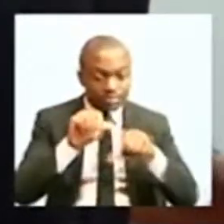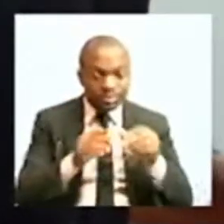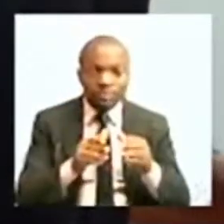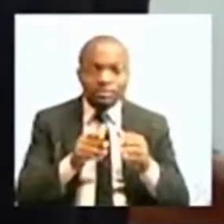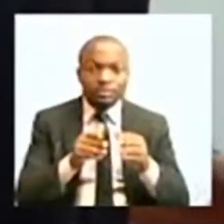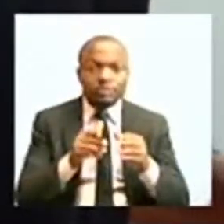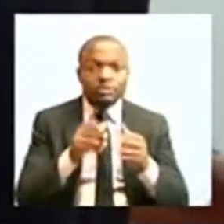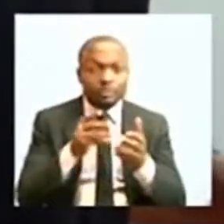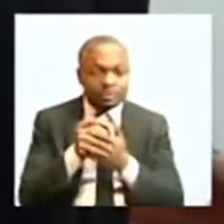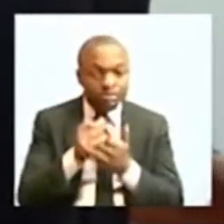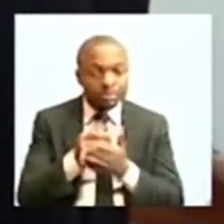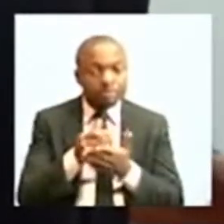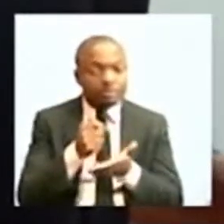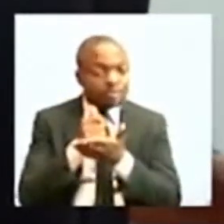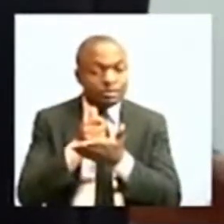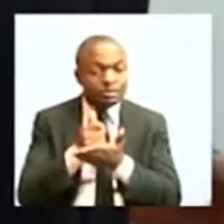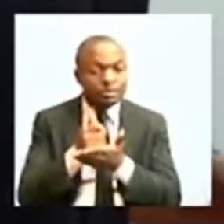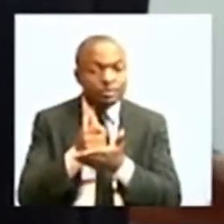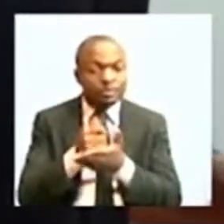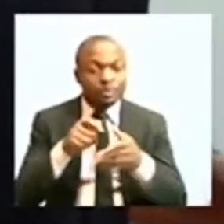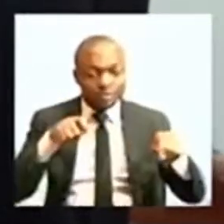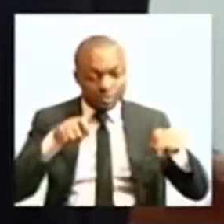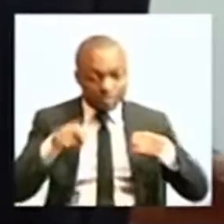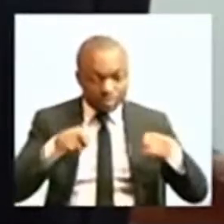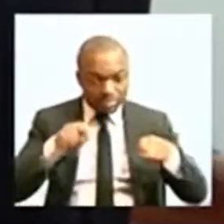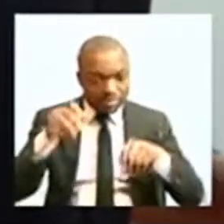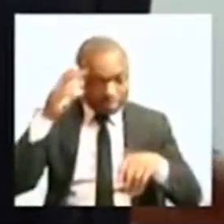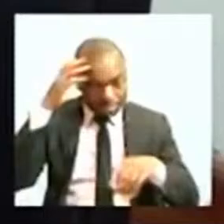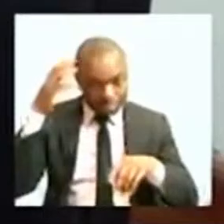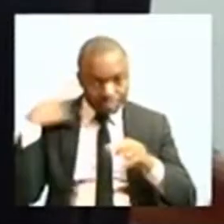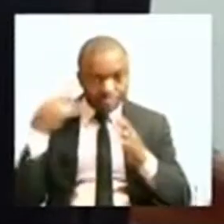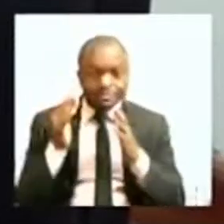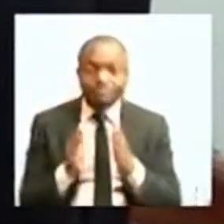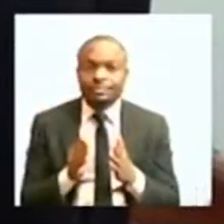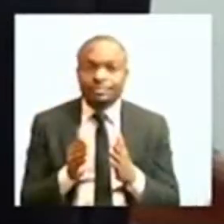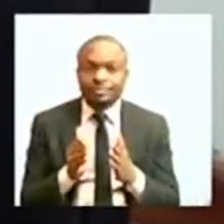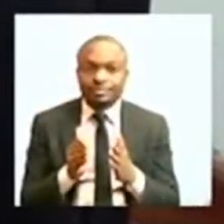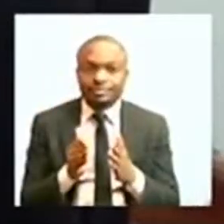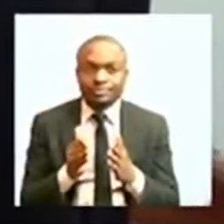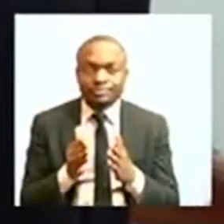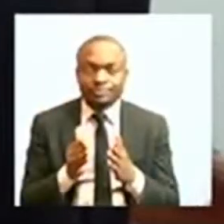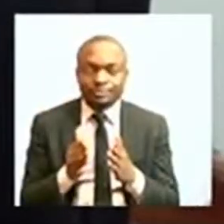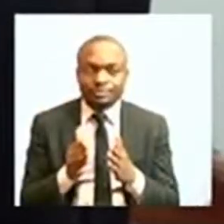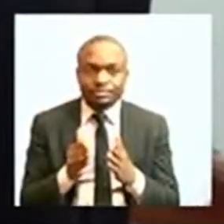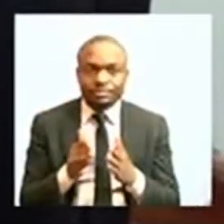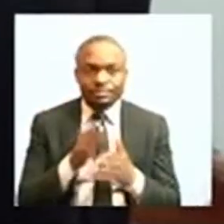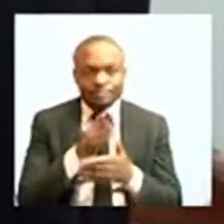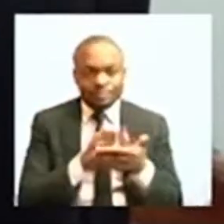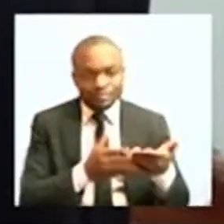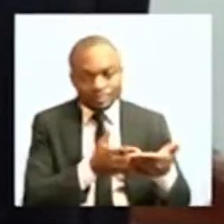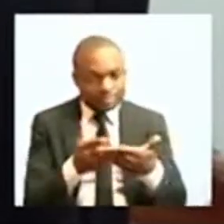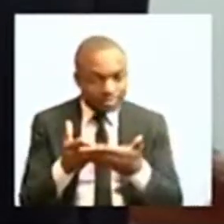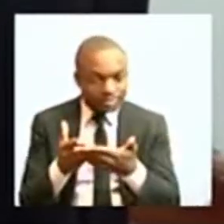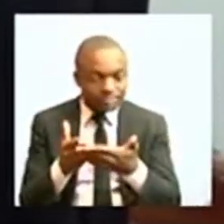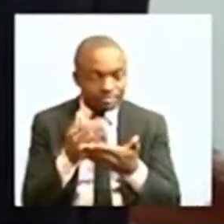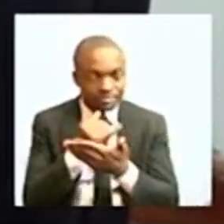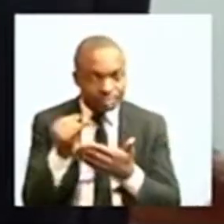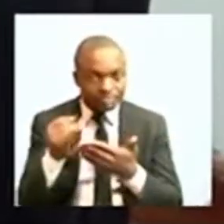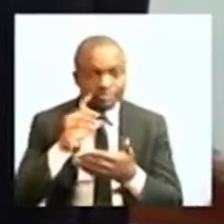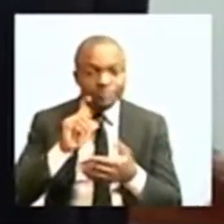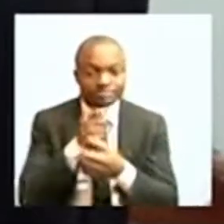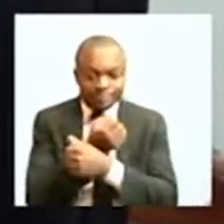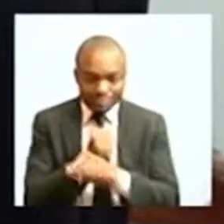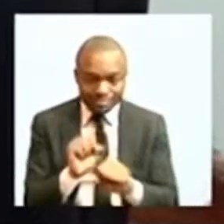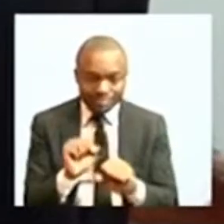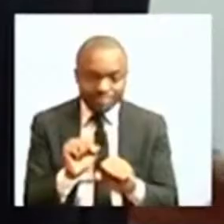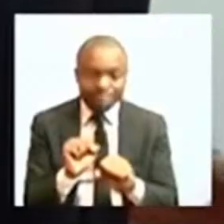help the controlling officer. I think that, you know, some of these issues are really worked